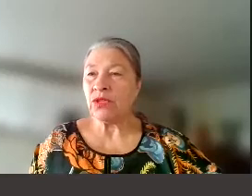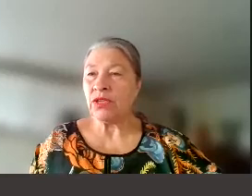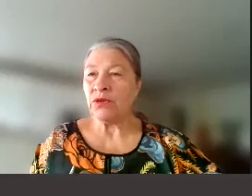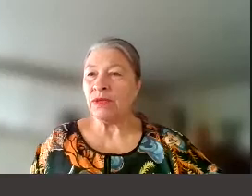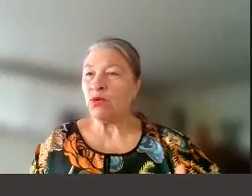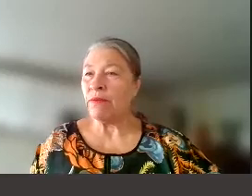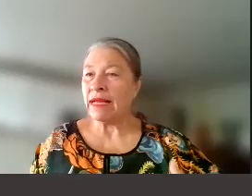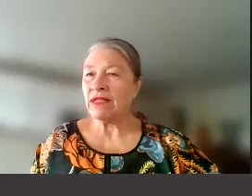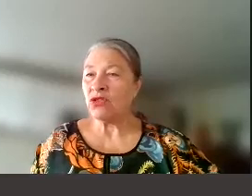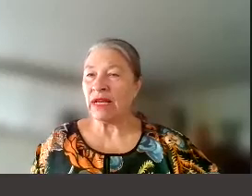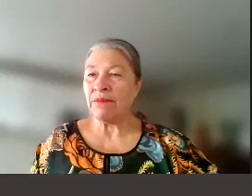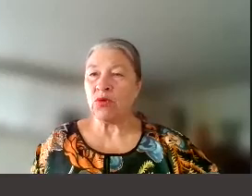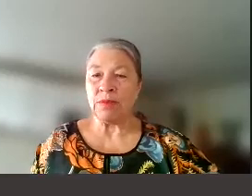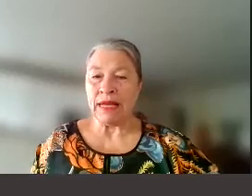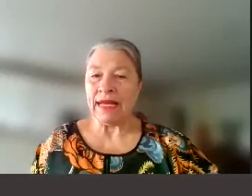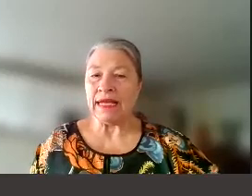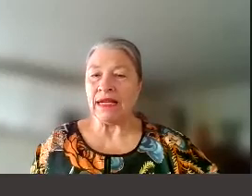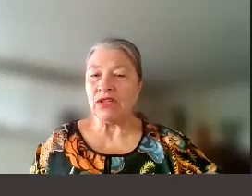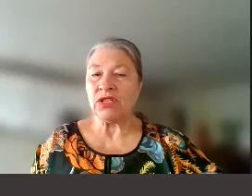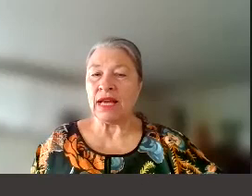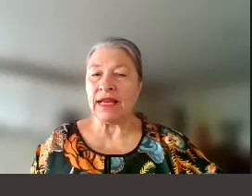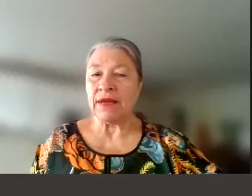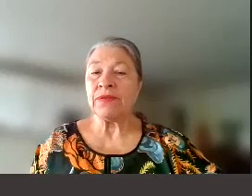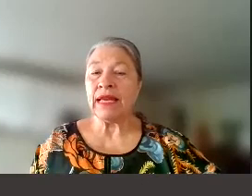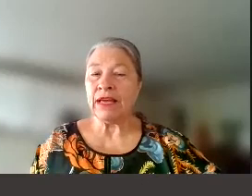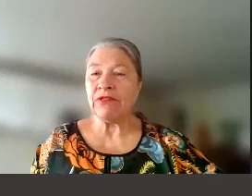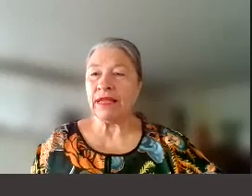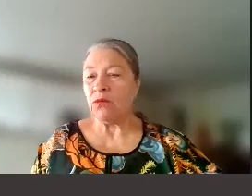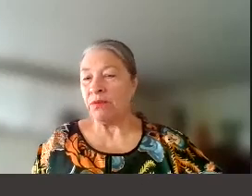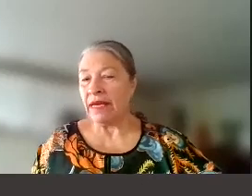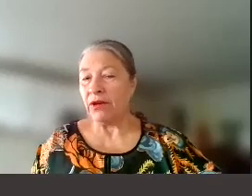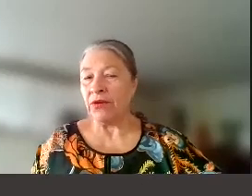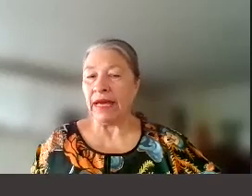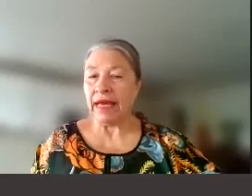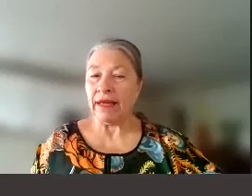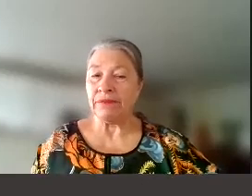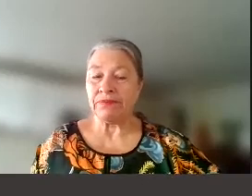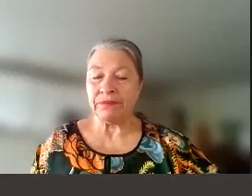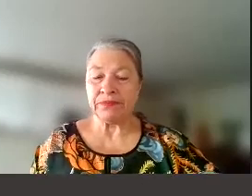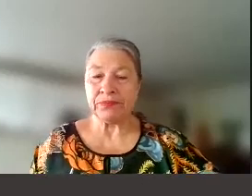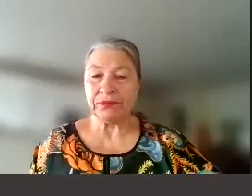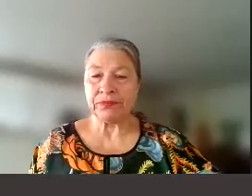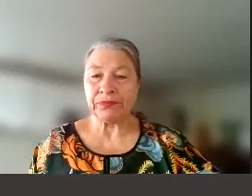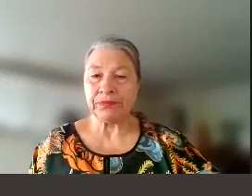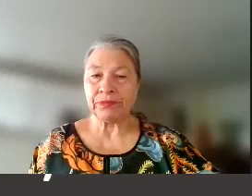might want to use more mainstream or plain English like everything will be okay.